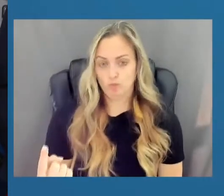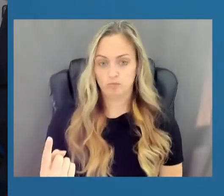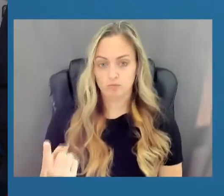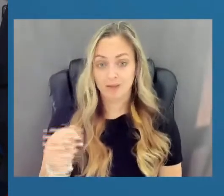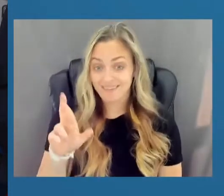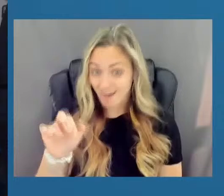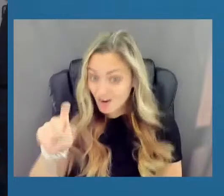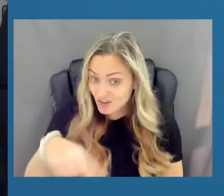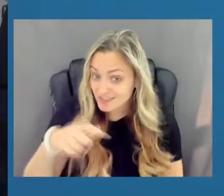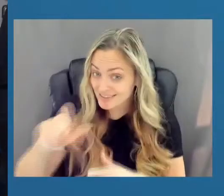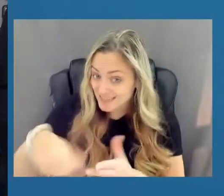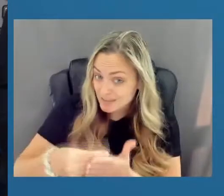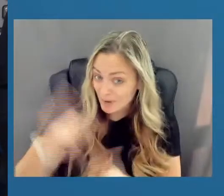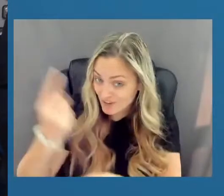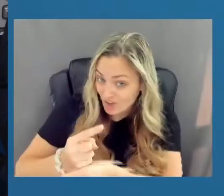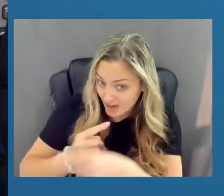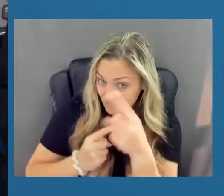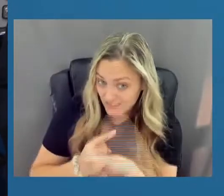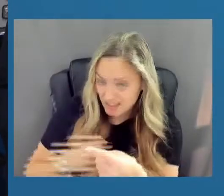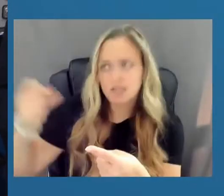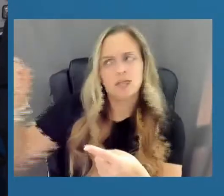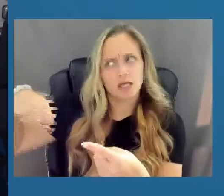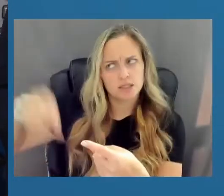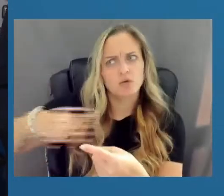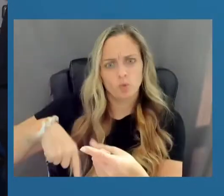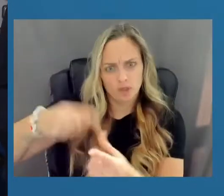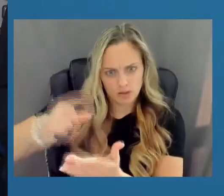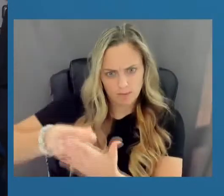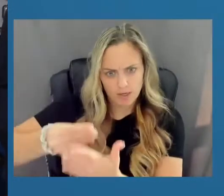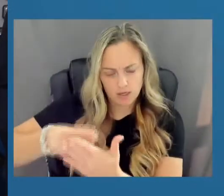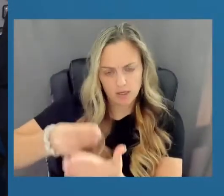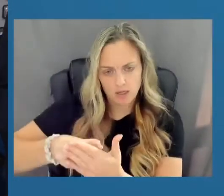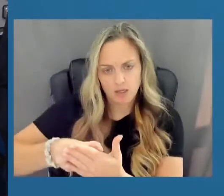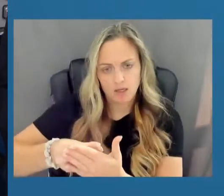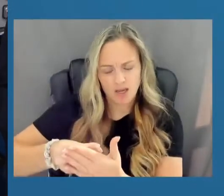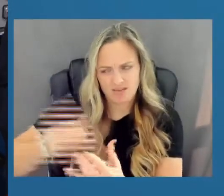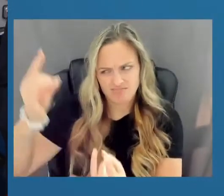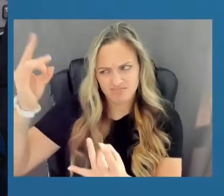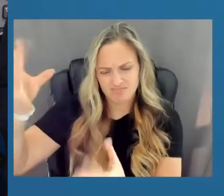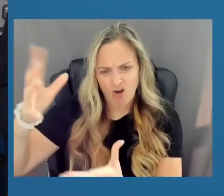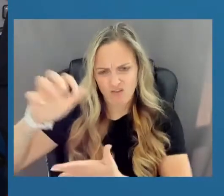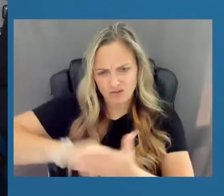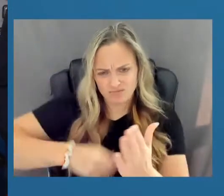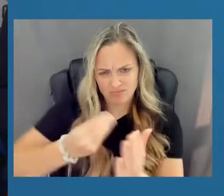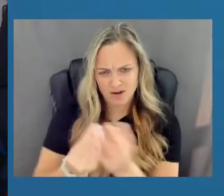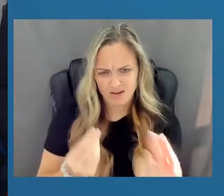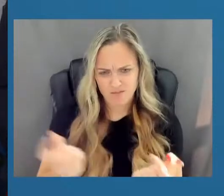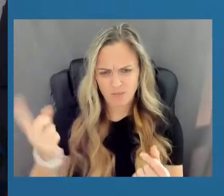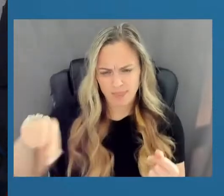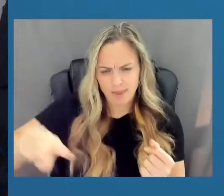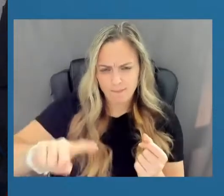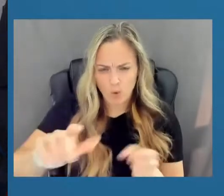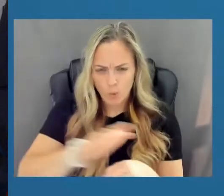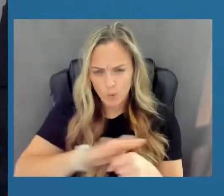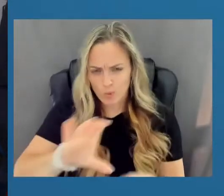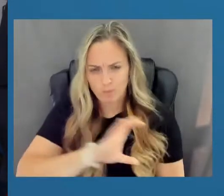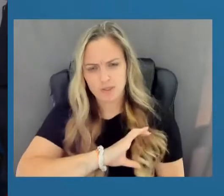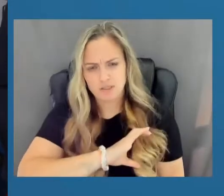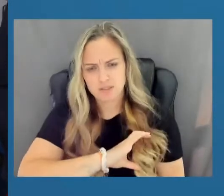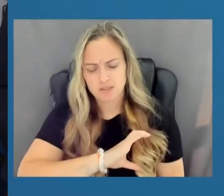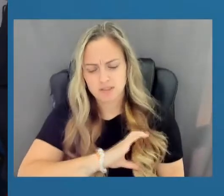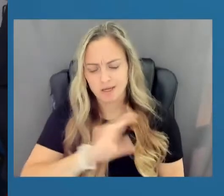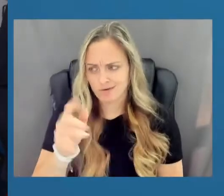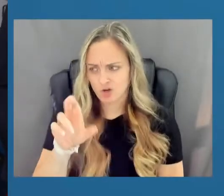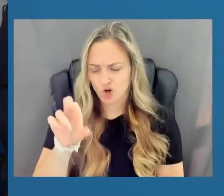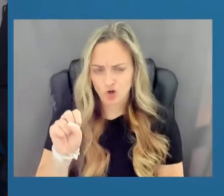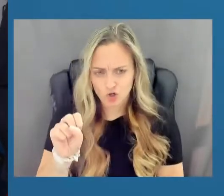right, Leader? Yes. And the Yes, federal Governor. government, in a Absolutely. cold-hearted way, was willing to take that money away from our local police officers in Yonkers and